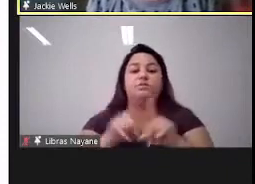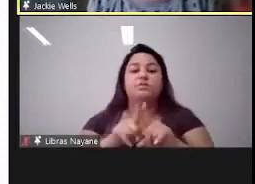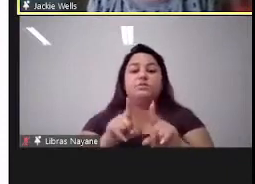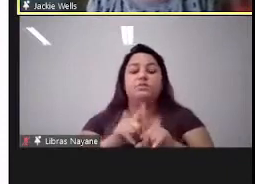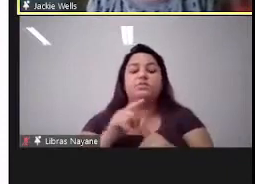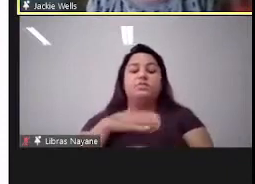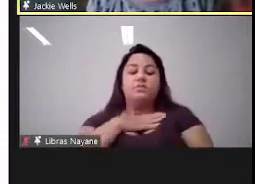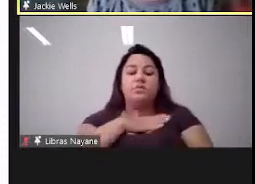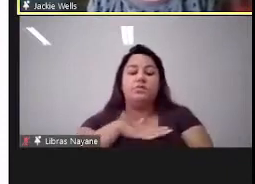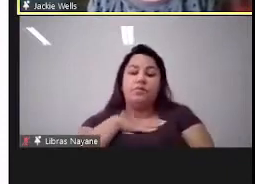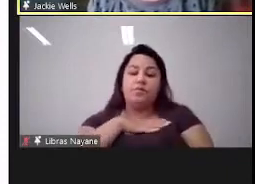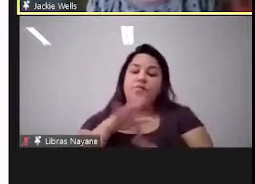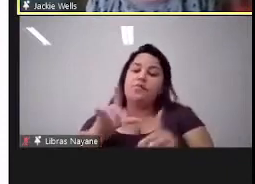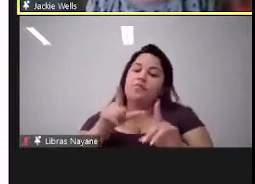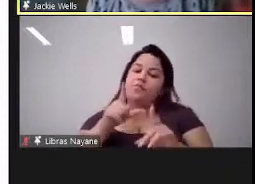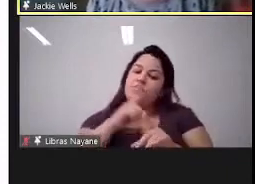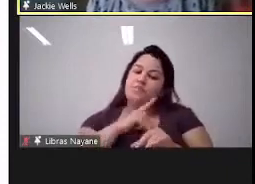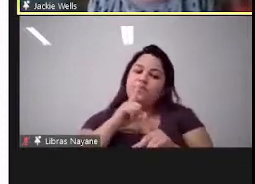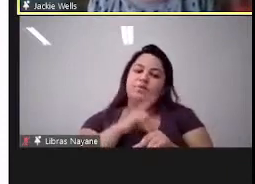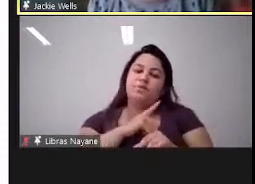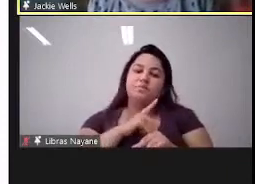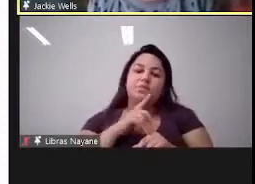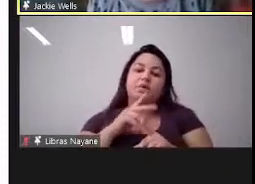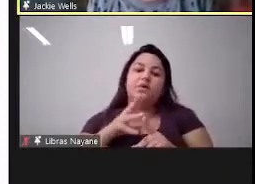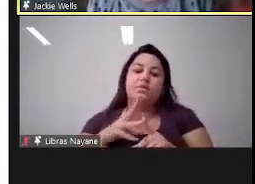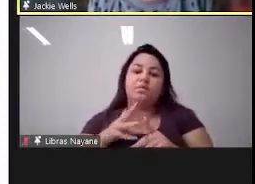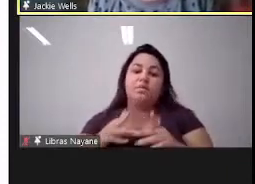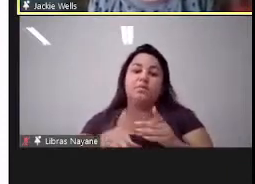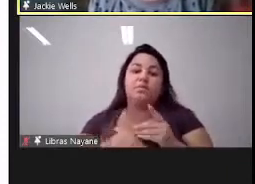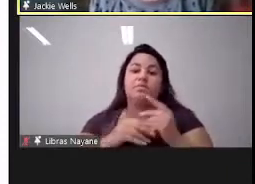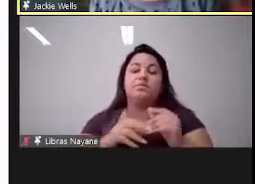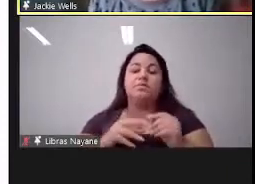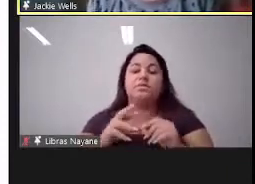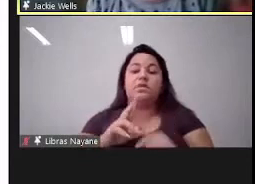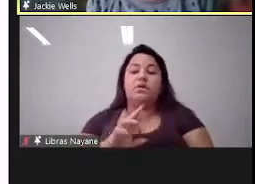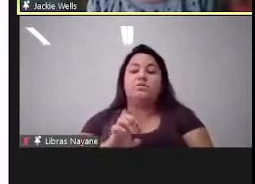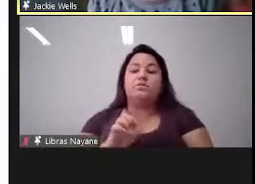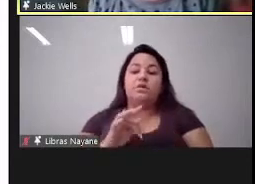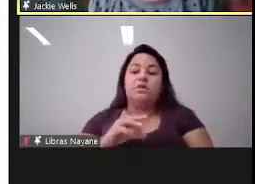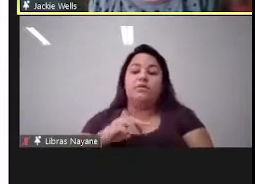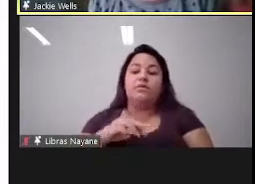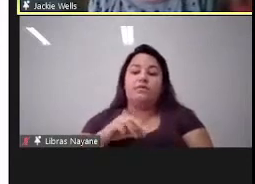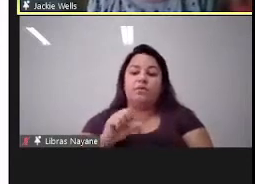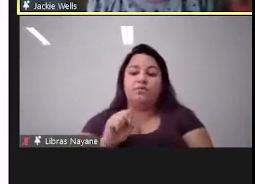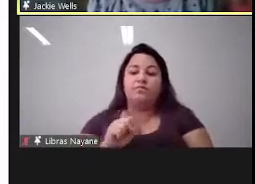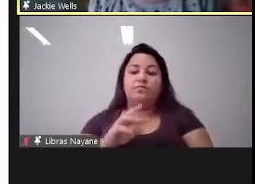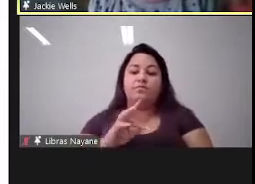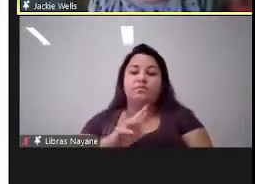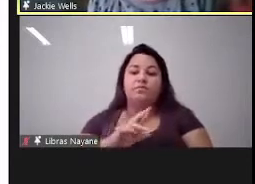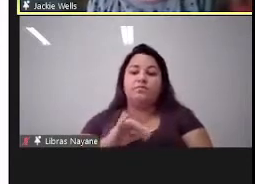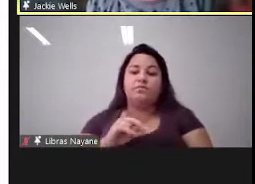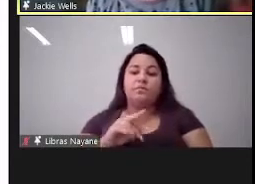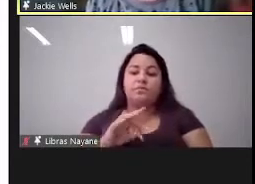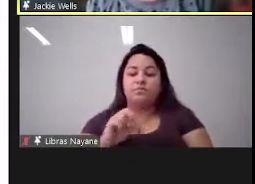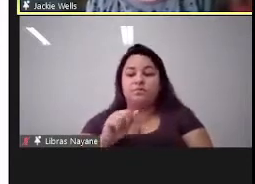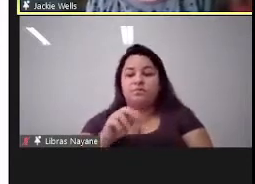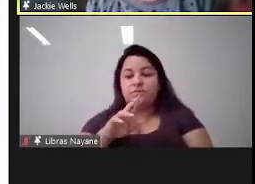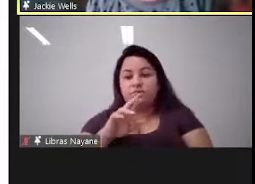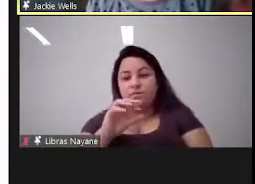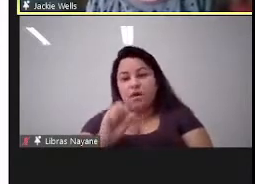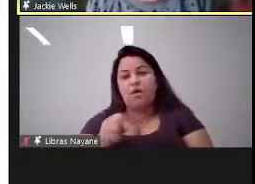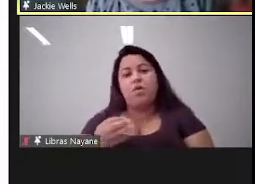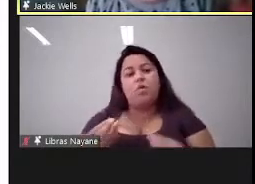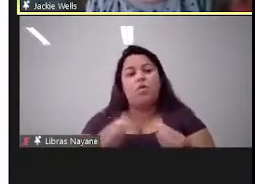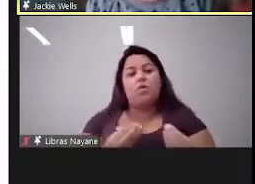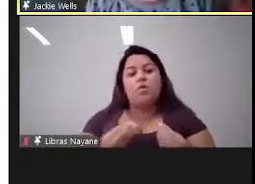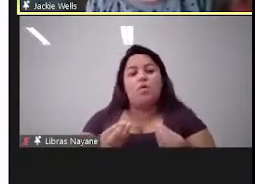discussion of pensions tax reform. And so I'll talk about those a little and how they sit alongside some of the more general principles of